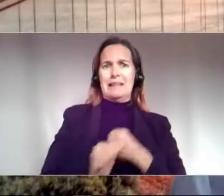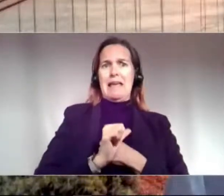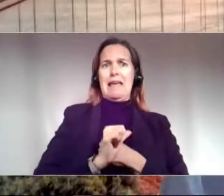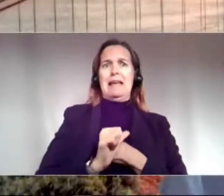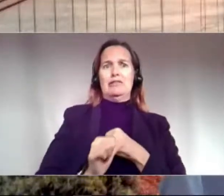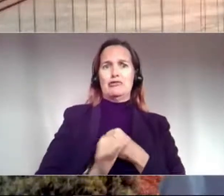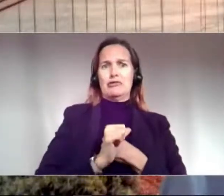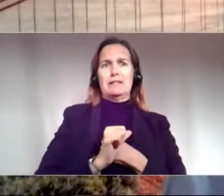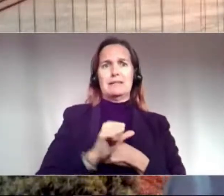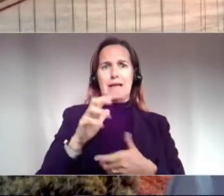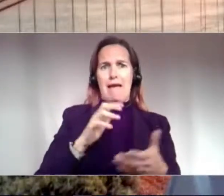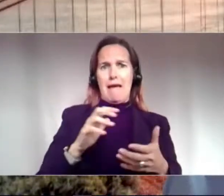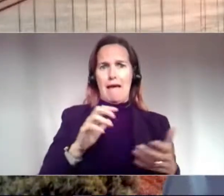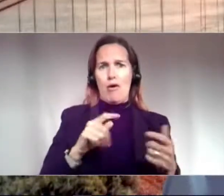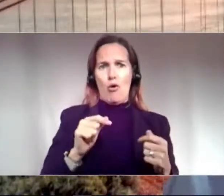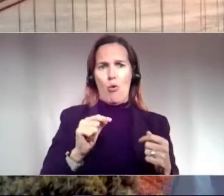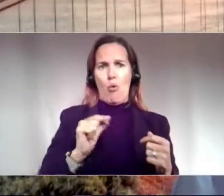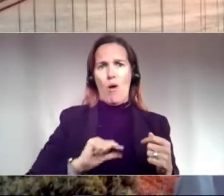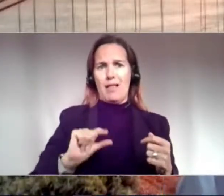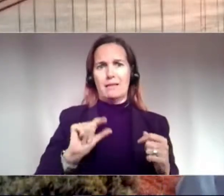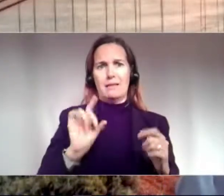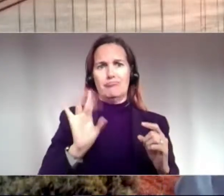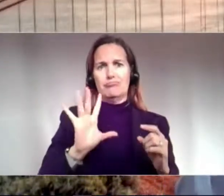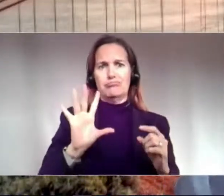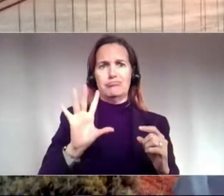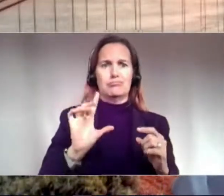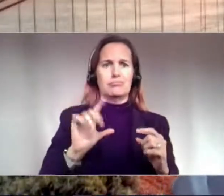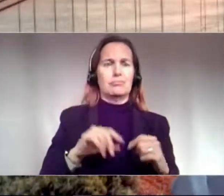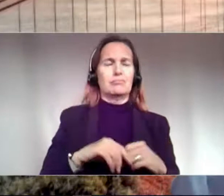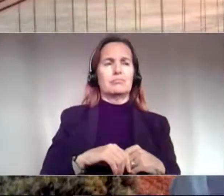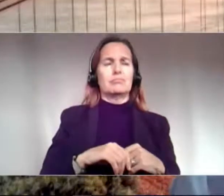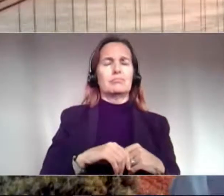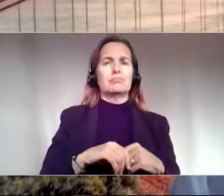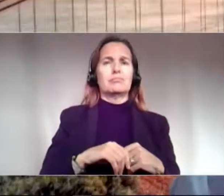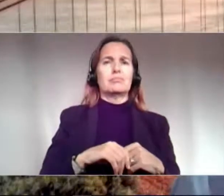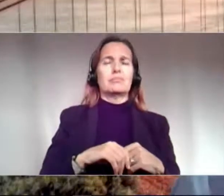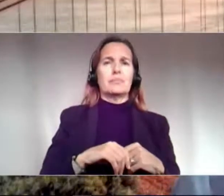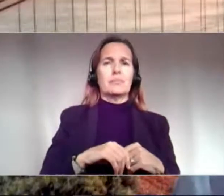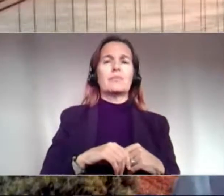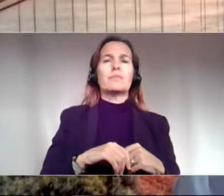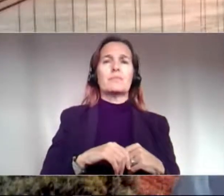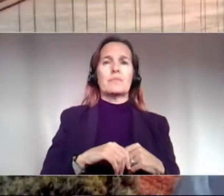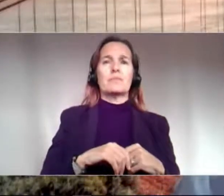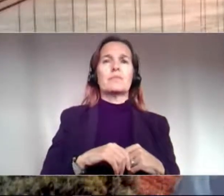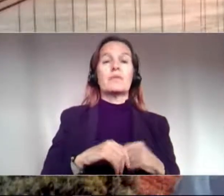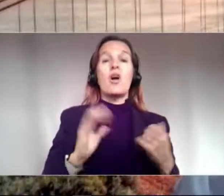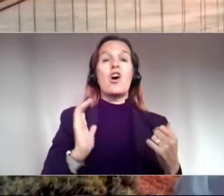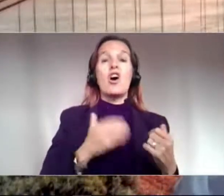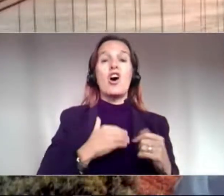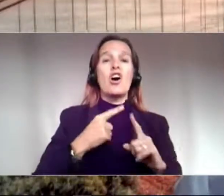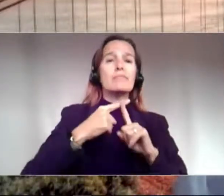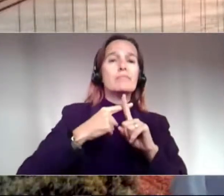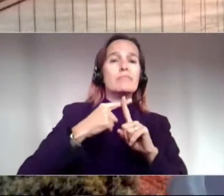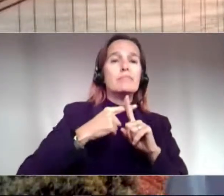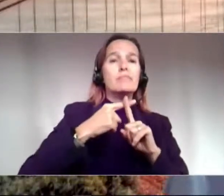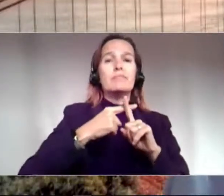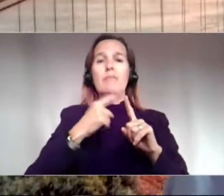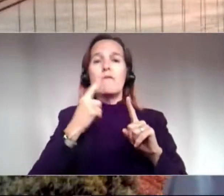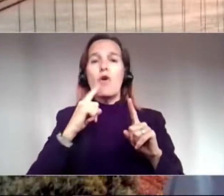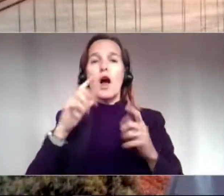quality conditions to the area. So currently, our air monitors are showing particulate